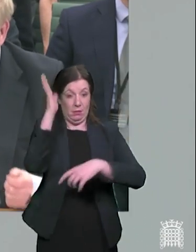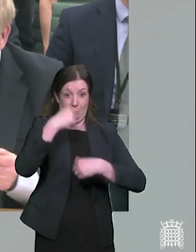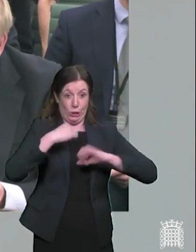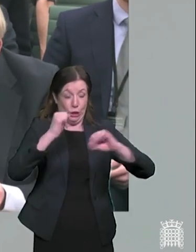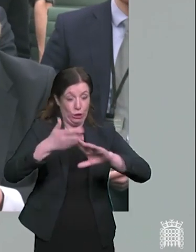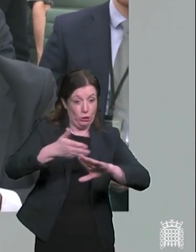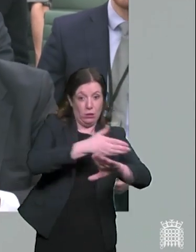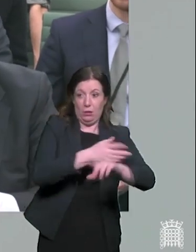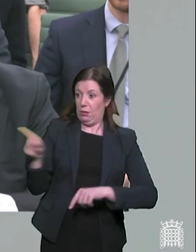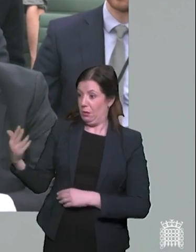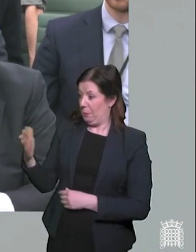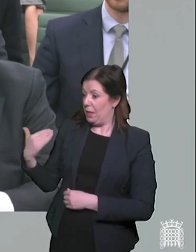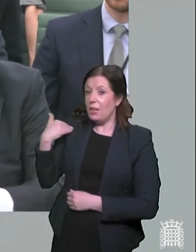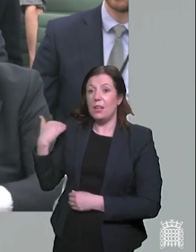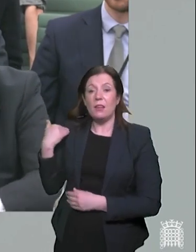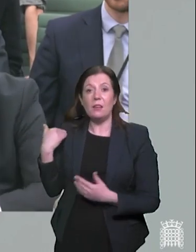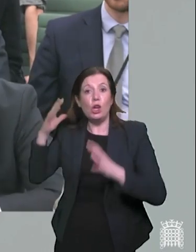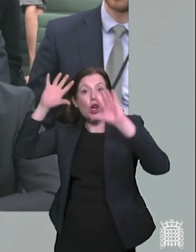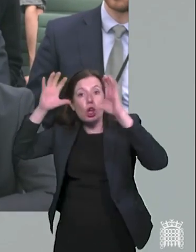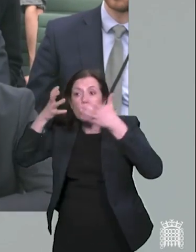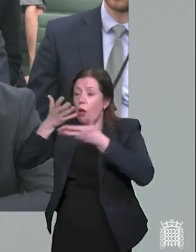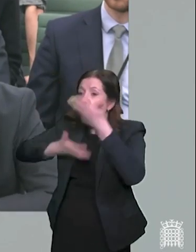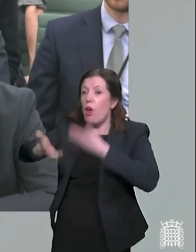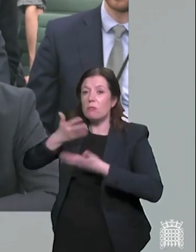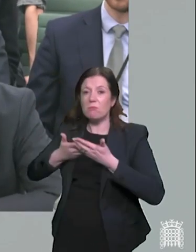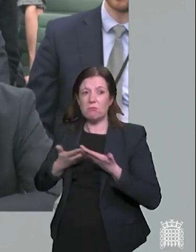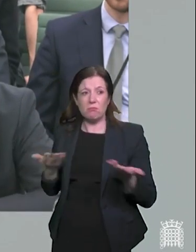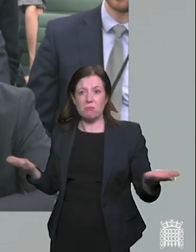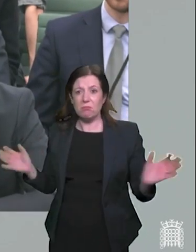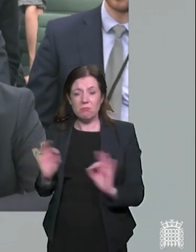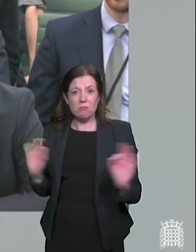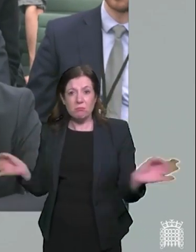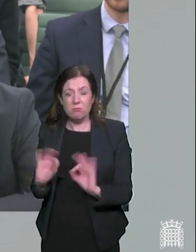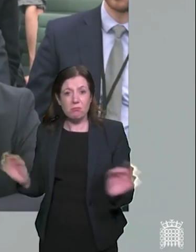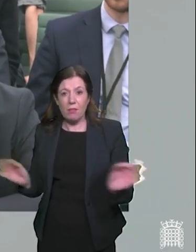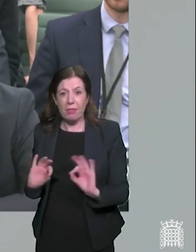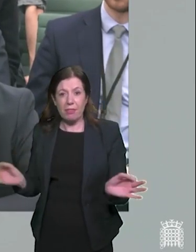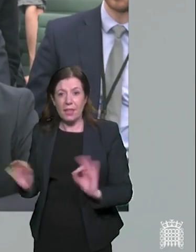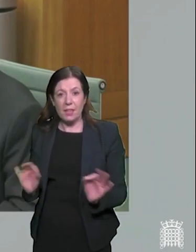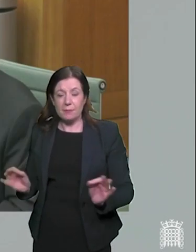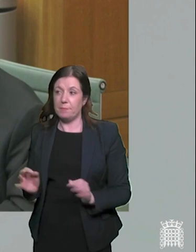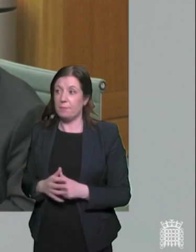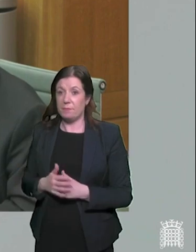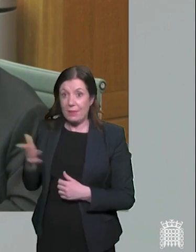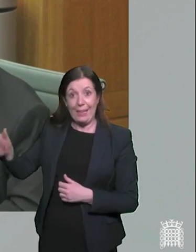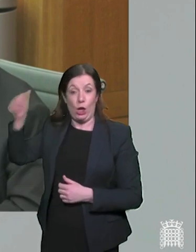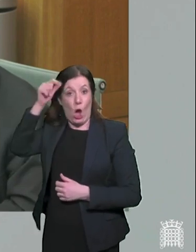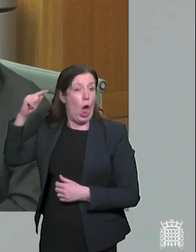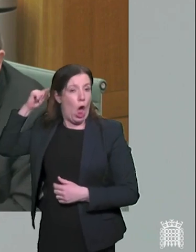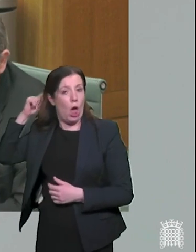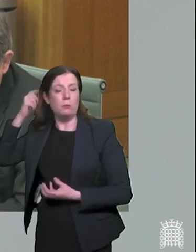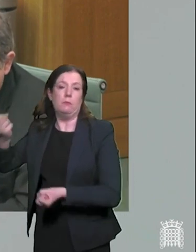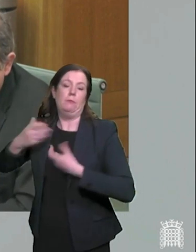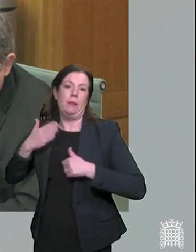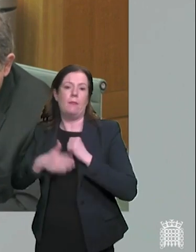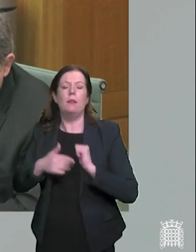Commons, raise with me any concerns that he might have had about that event. Thank you. Even if he knew about it. I'm